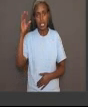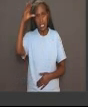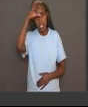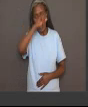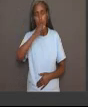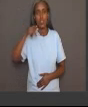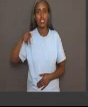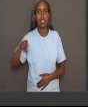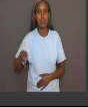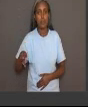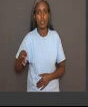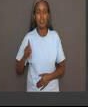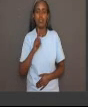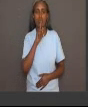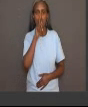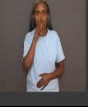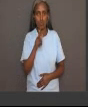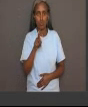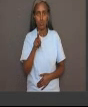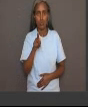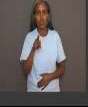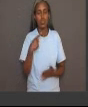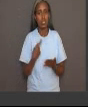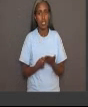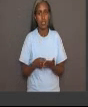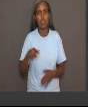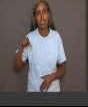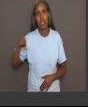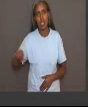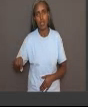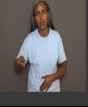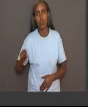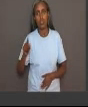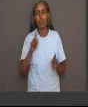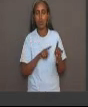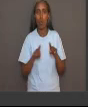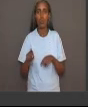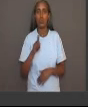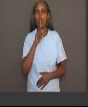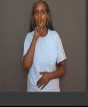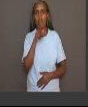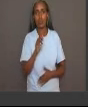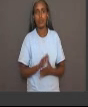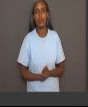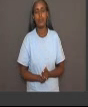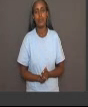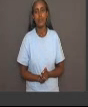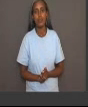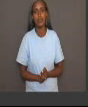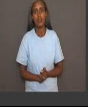the hypothesis P is true, then Q is also true.